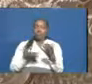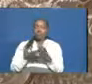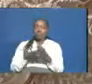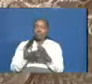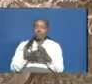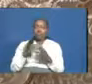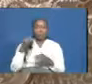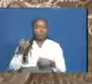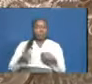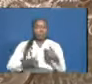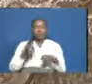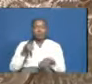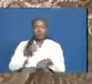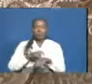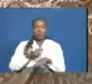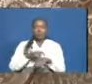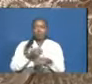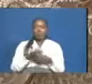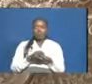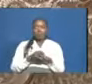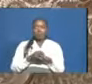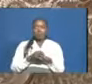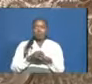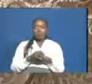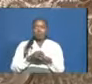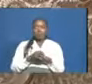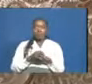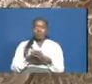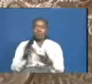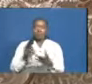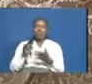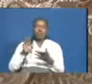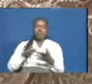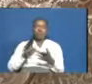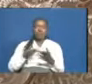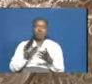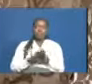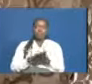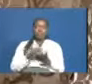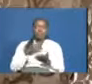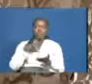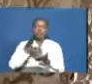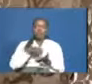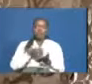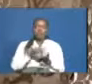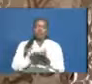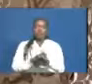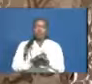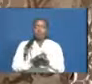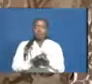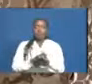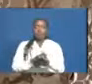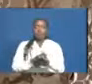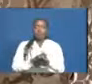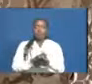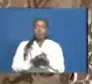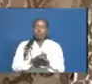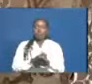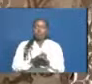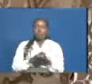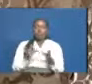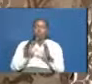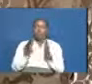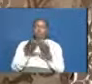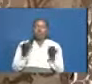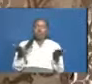joyous moment, more so for the women, me inclusive. The world was opened for the